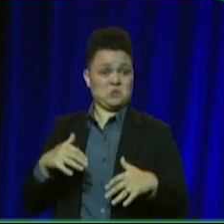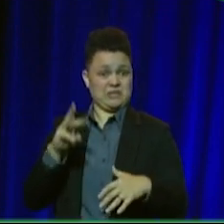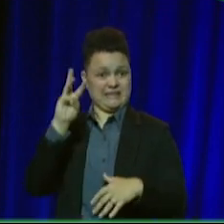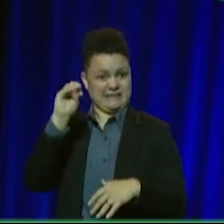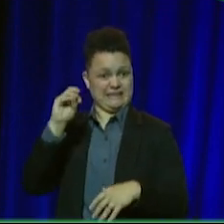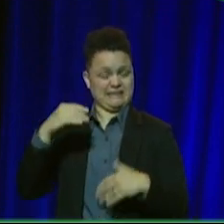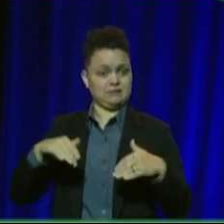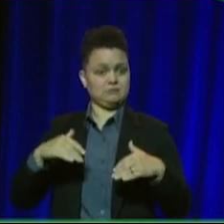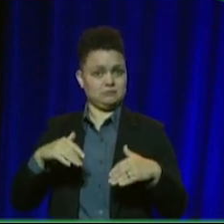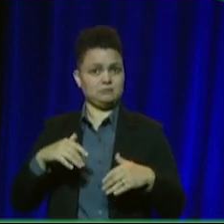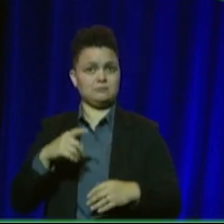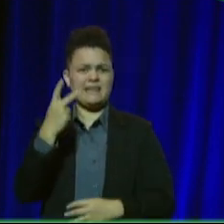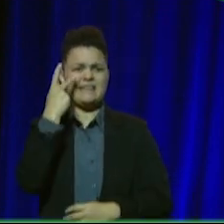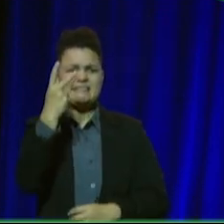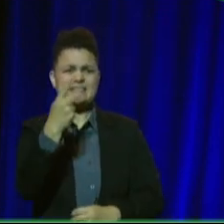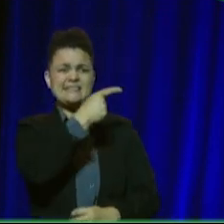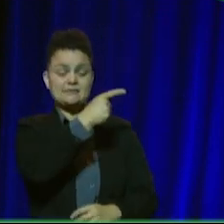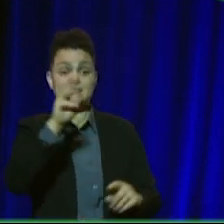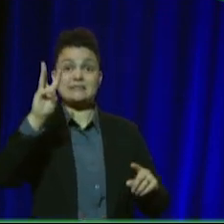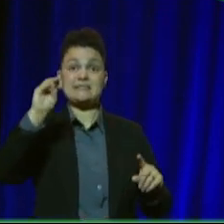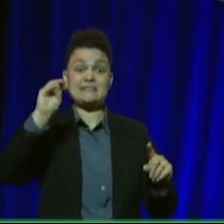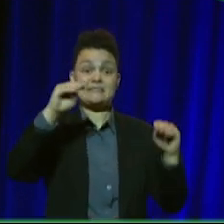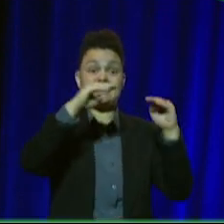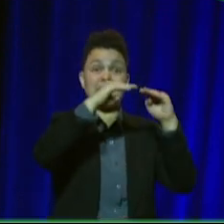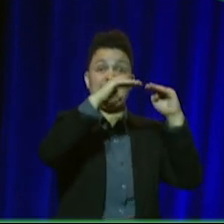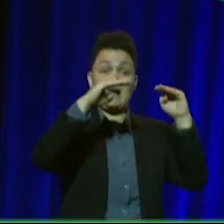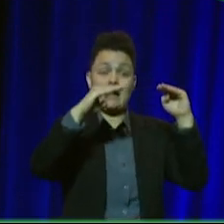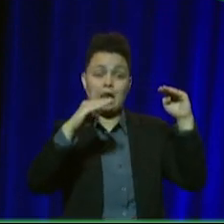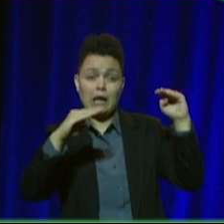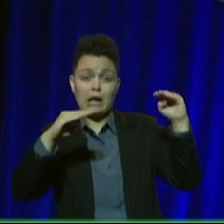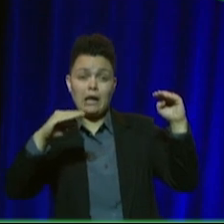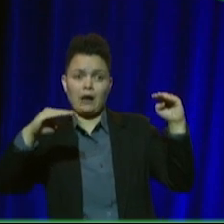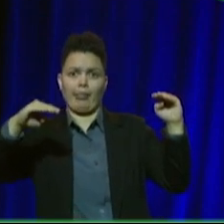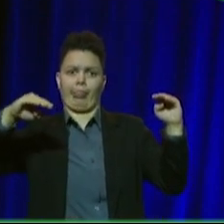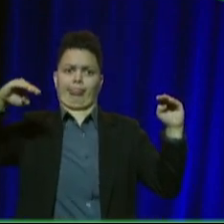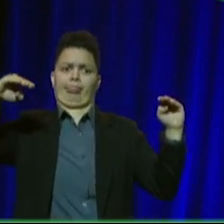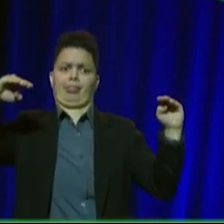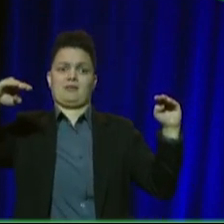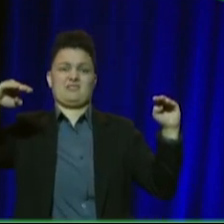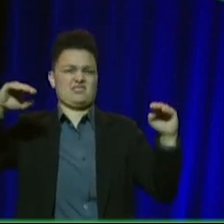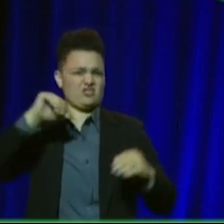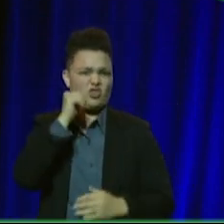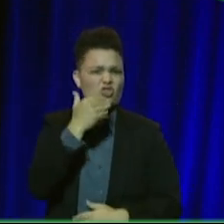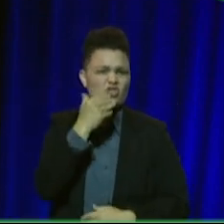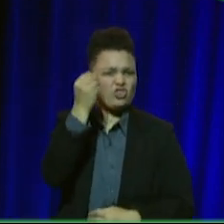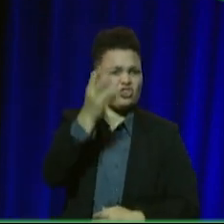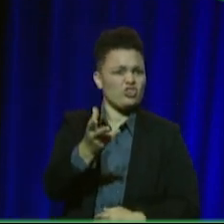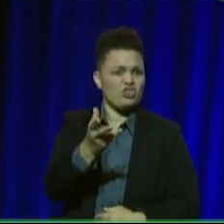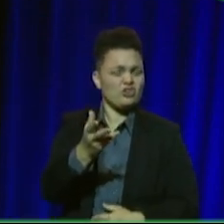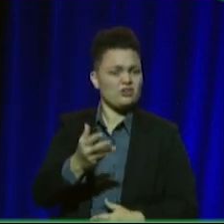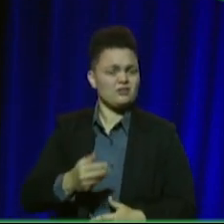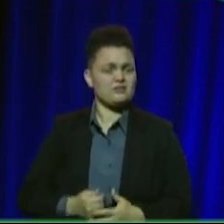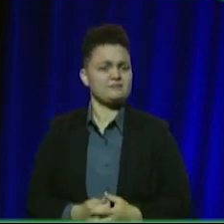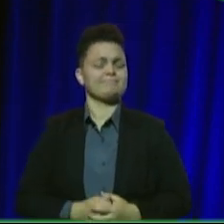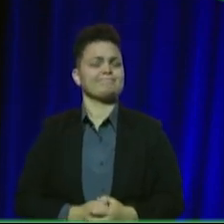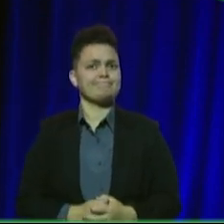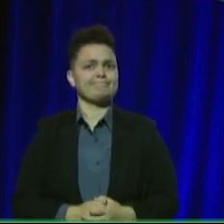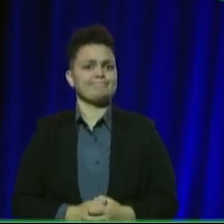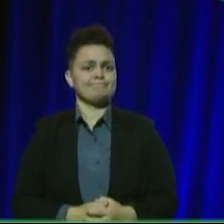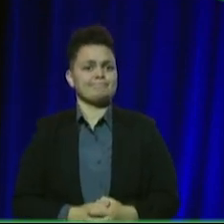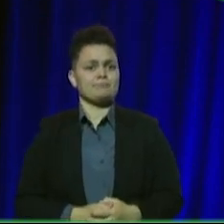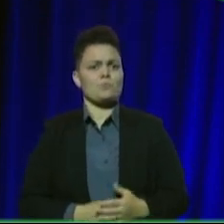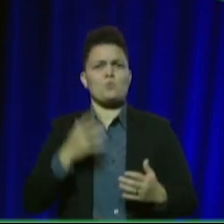60 for maybe the last 5 years or so. That's not good either. So the question is, why is this